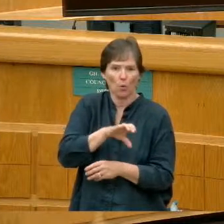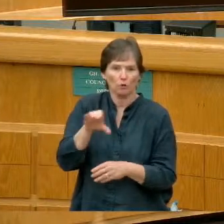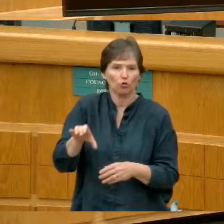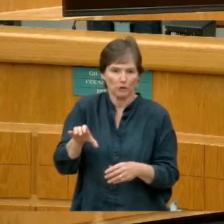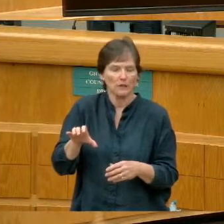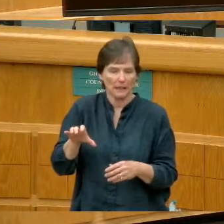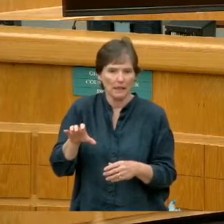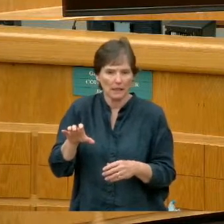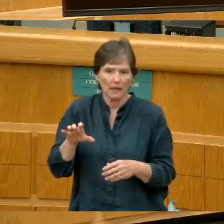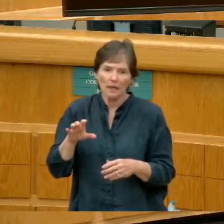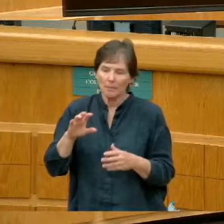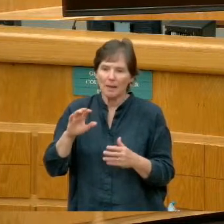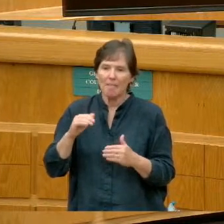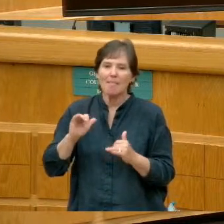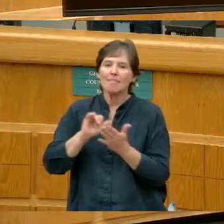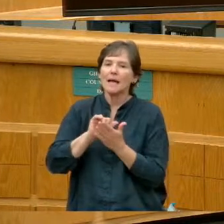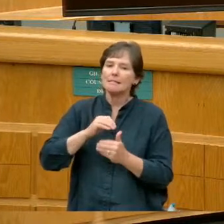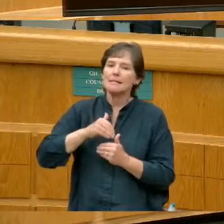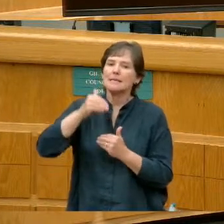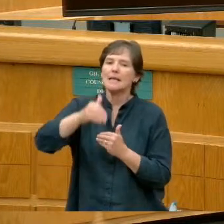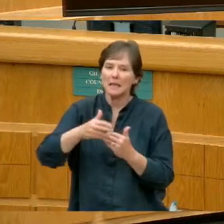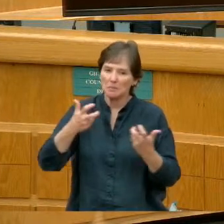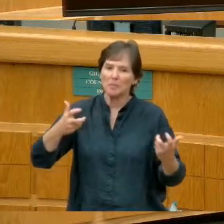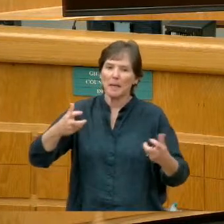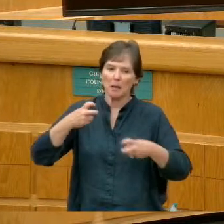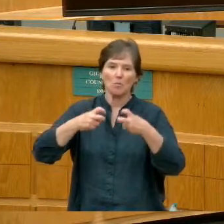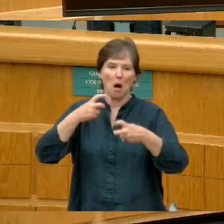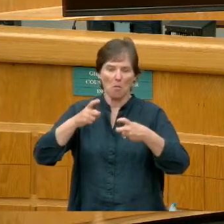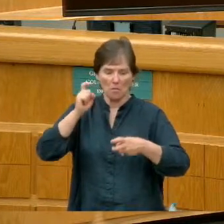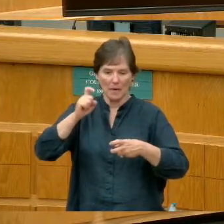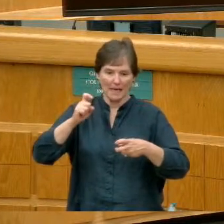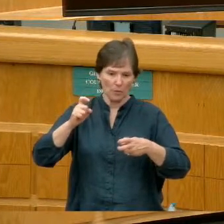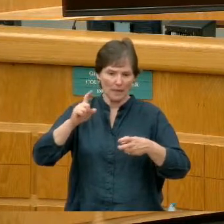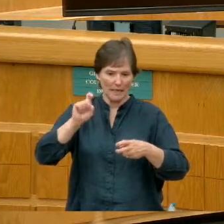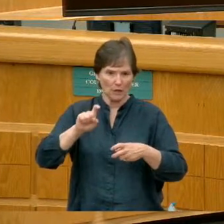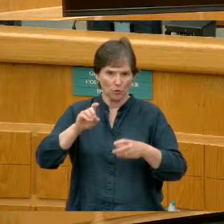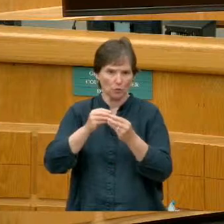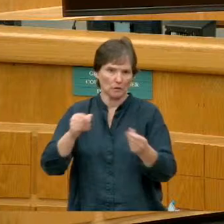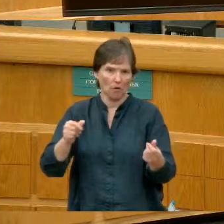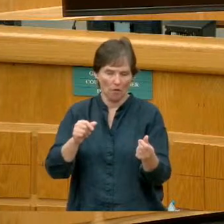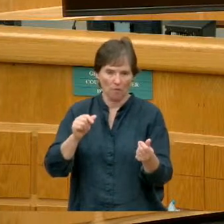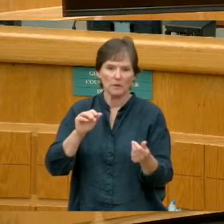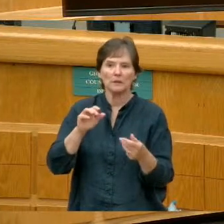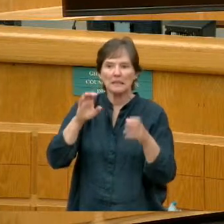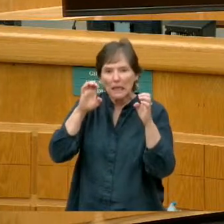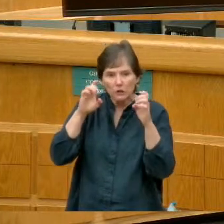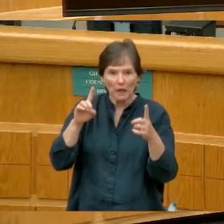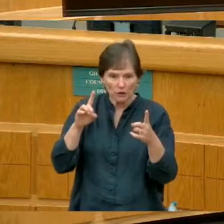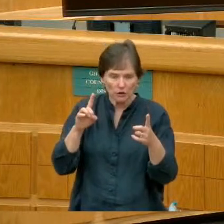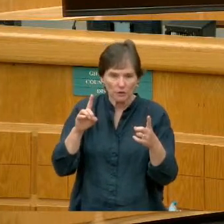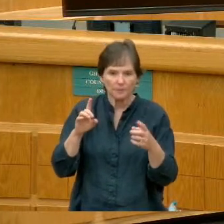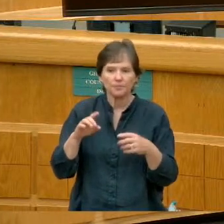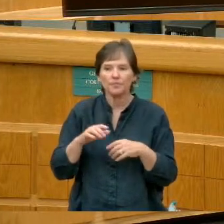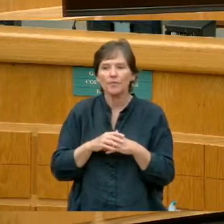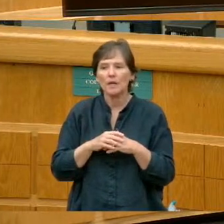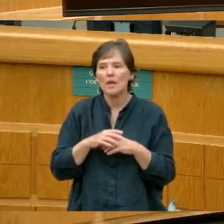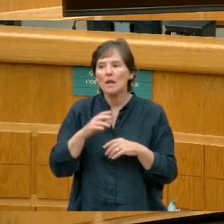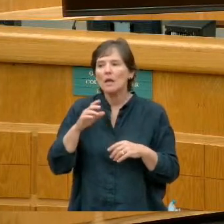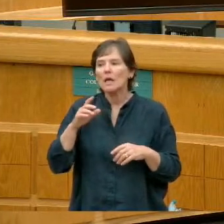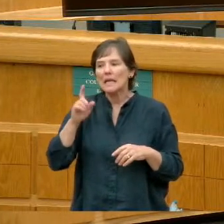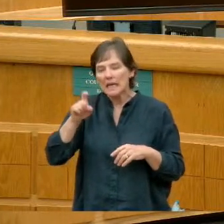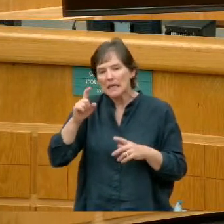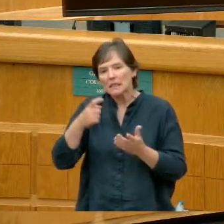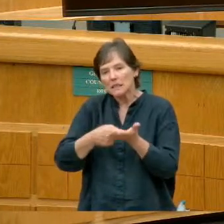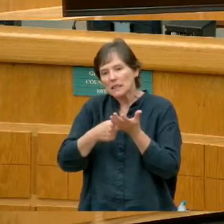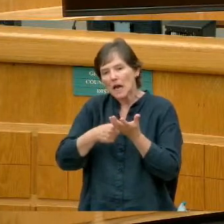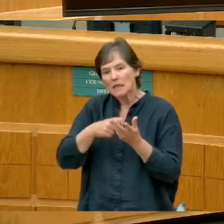where we're headed next. That's our next big issue. And I'm still concerned, about those that cannot go to school during